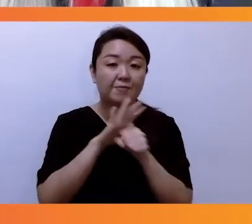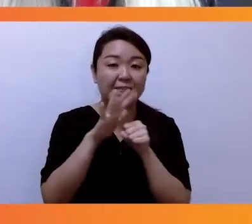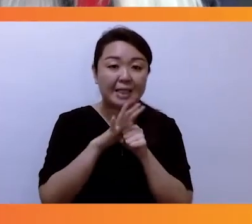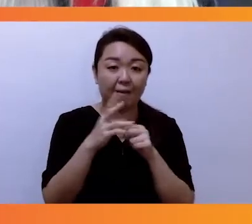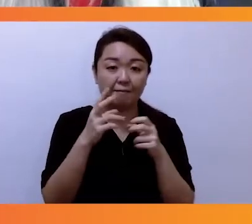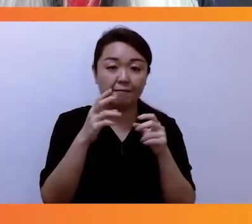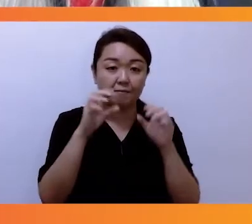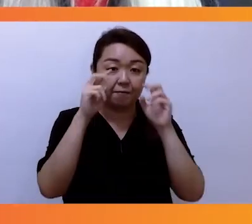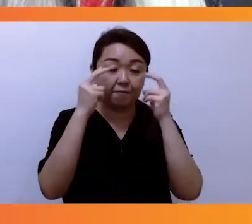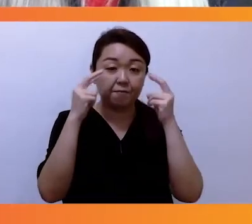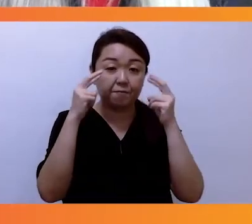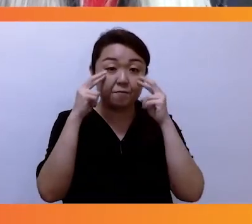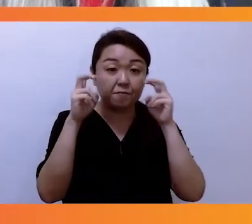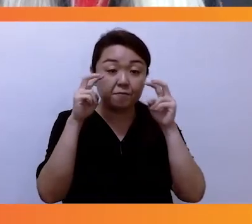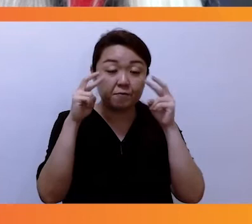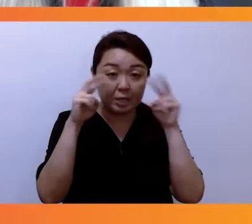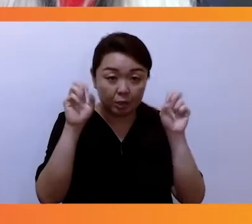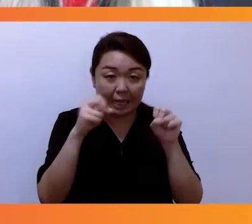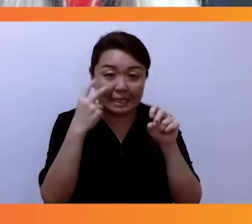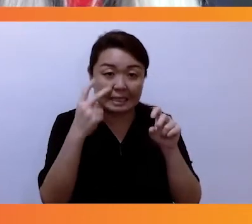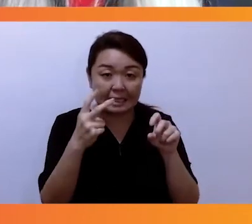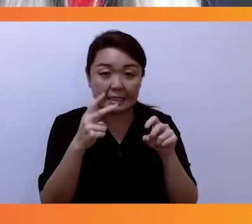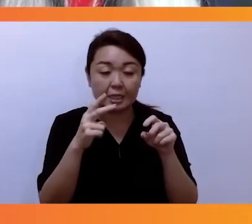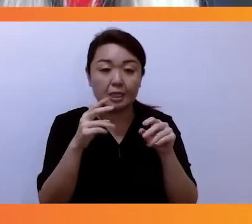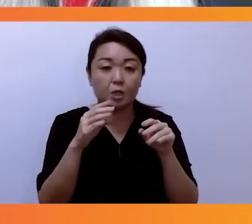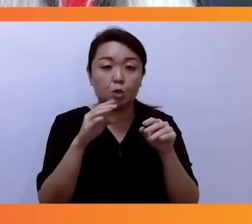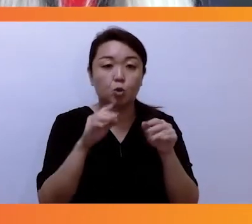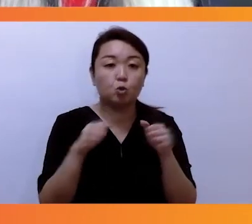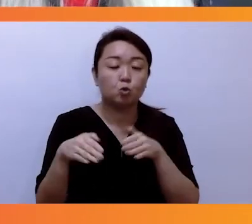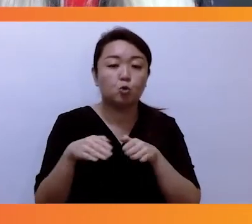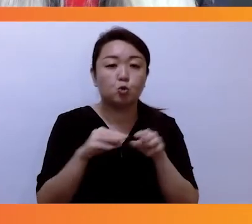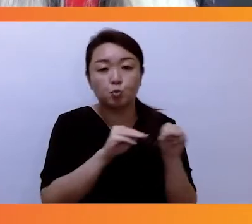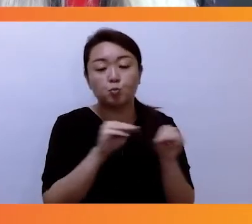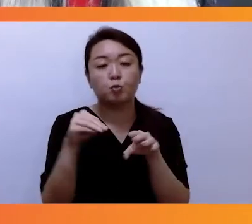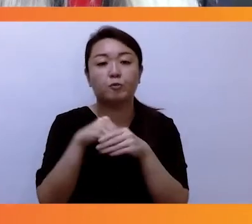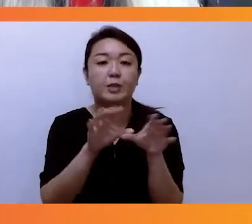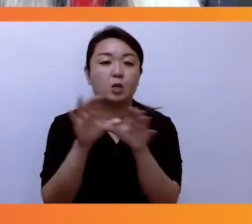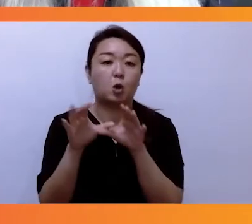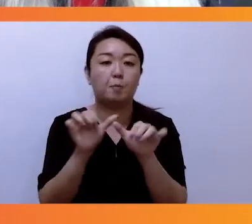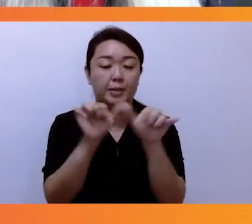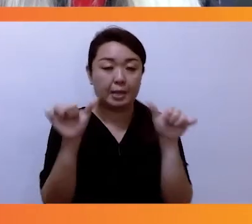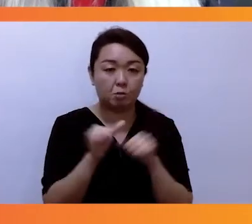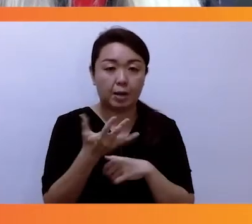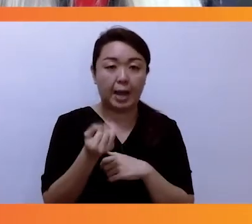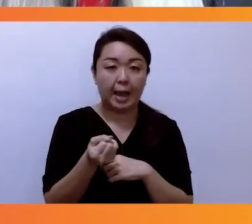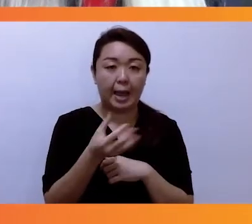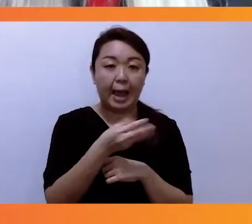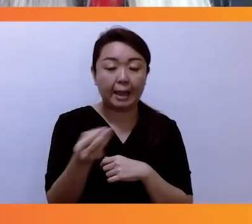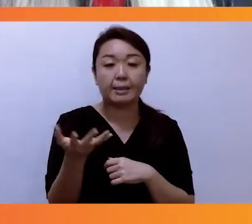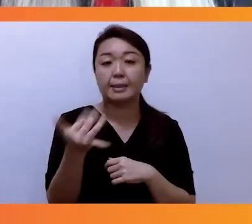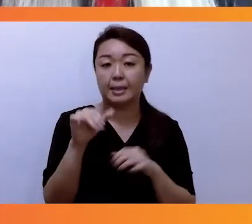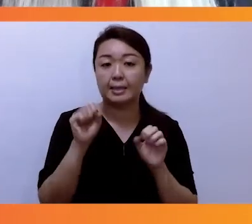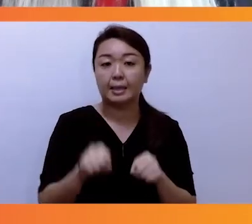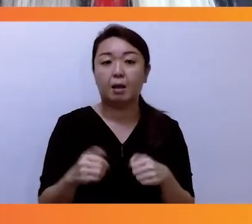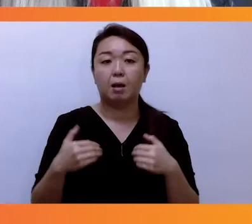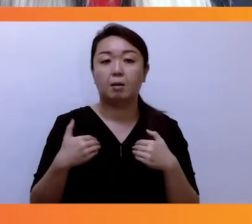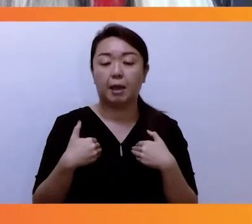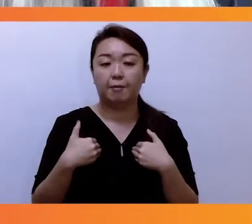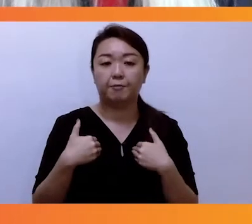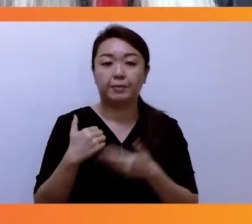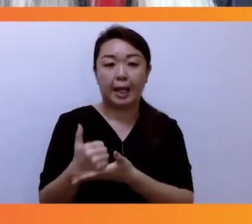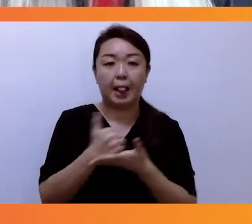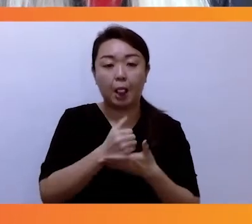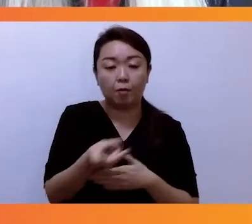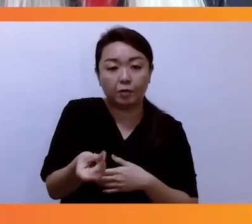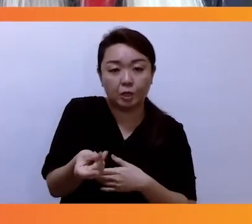to be able to navigate a common area, and they can have